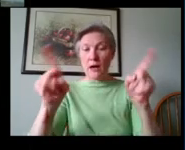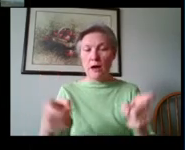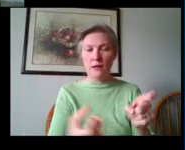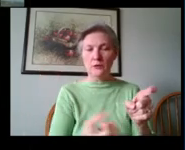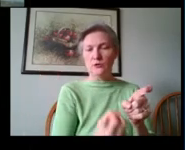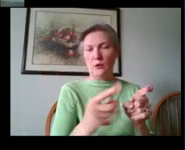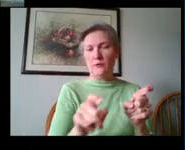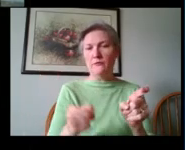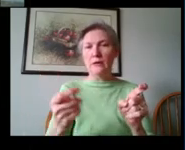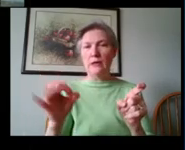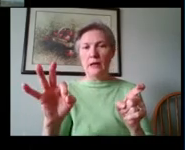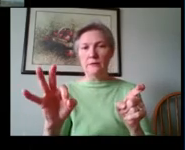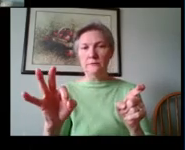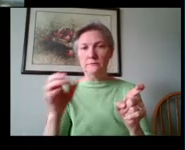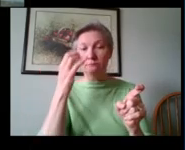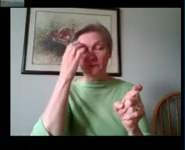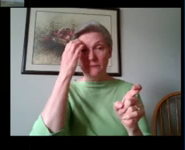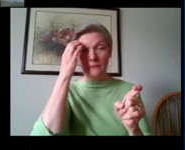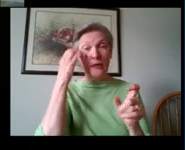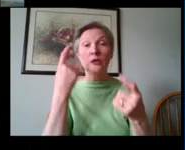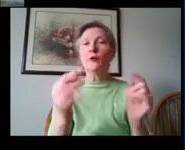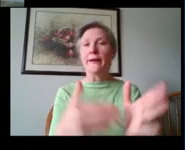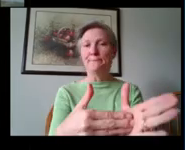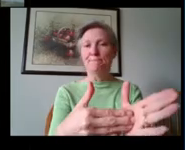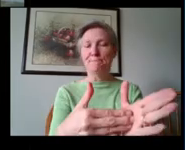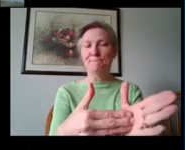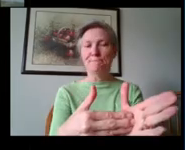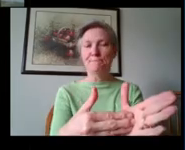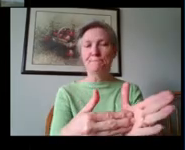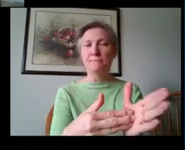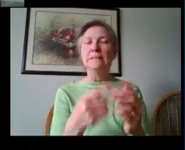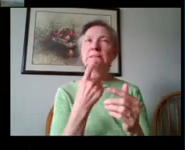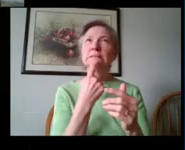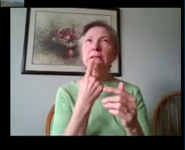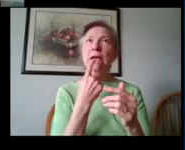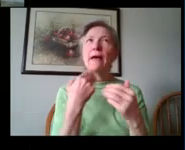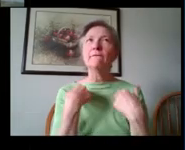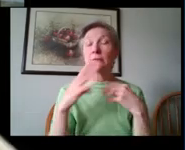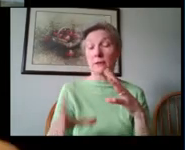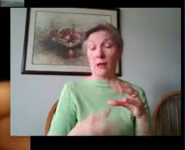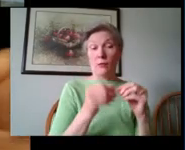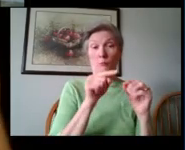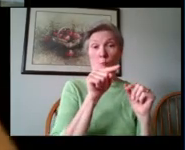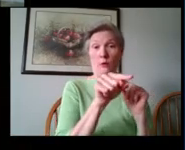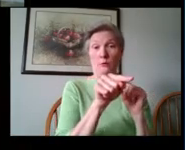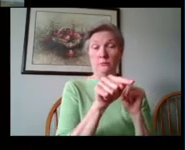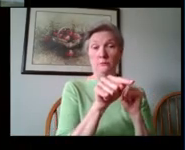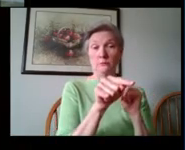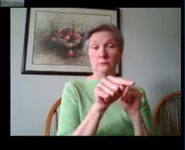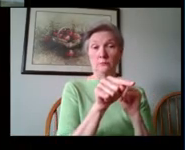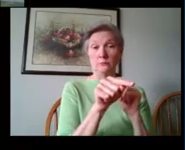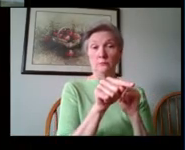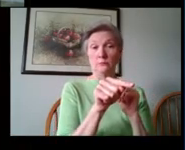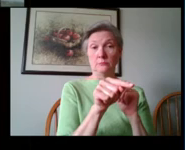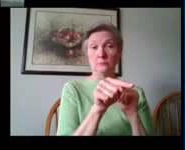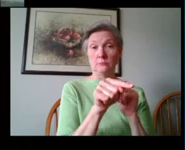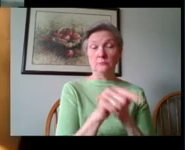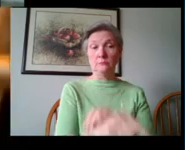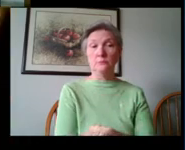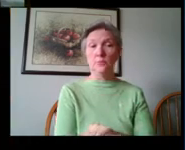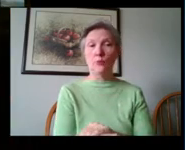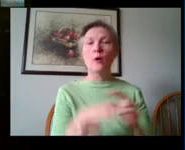now let's continue. Let's try it one more time. Let's say I've got another point over here,